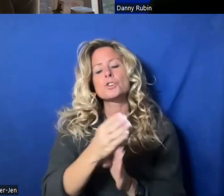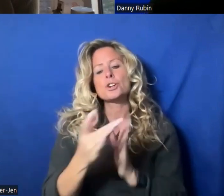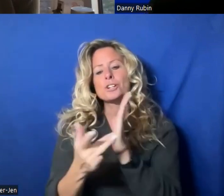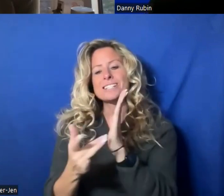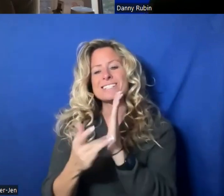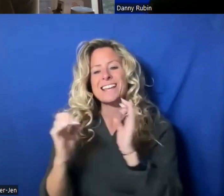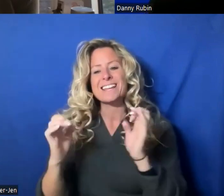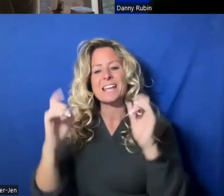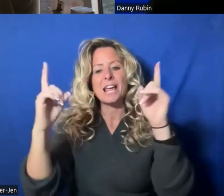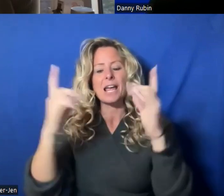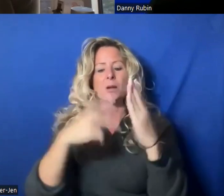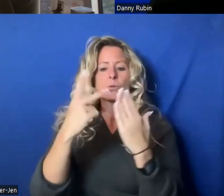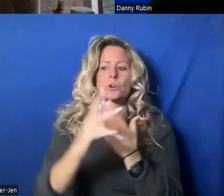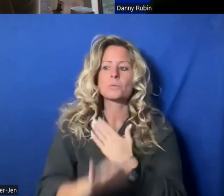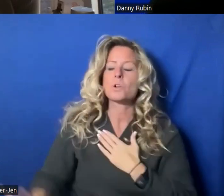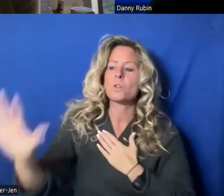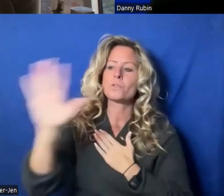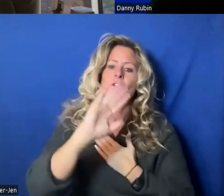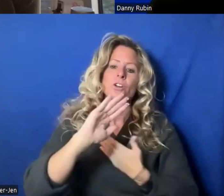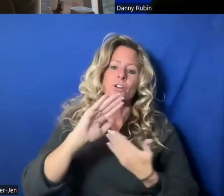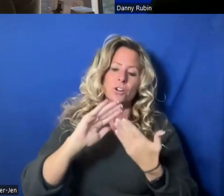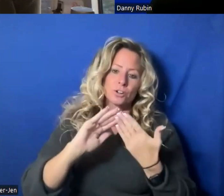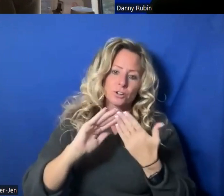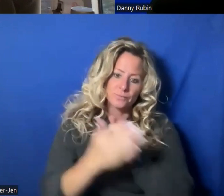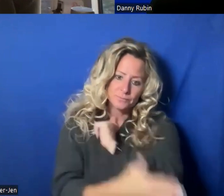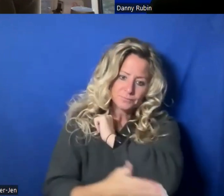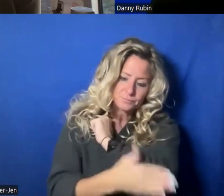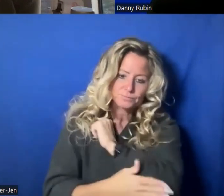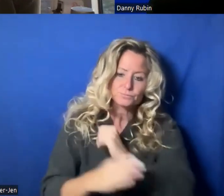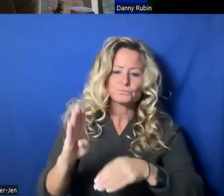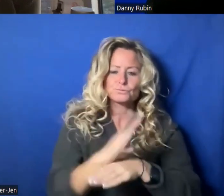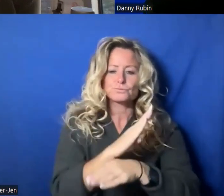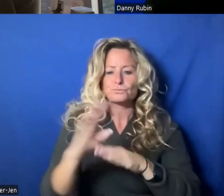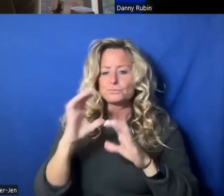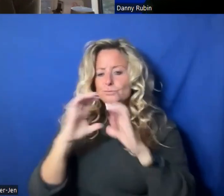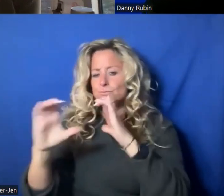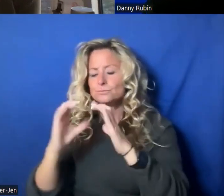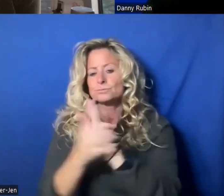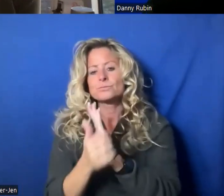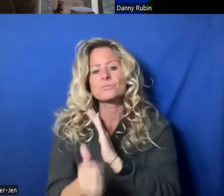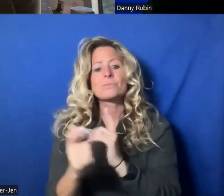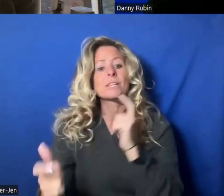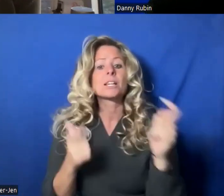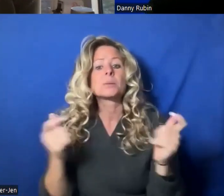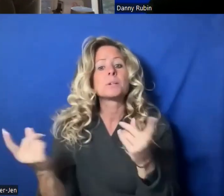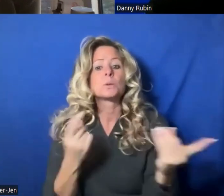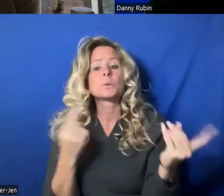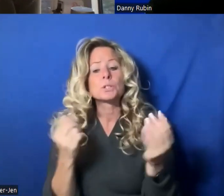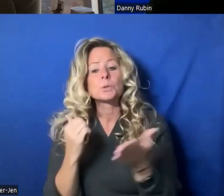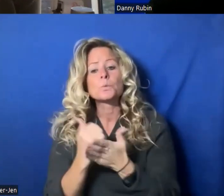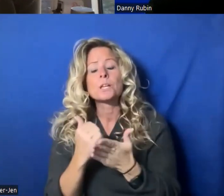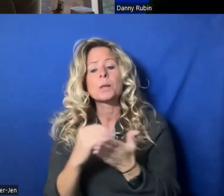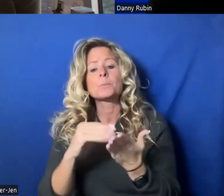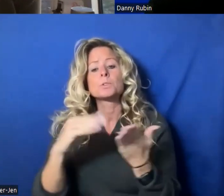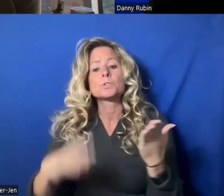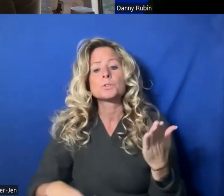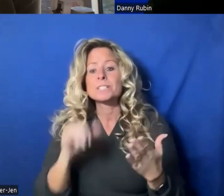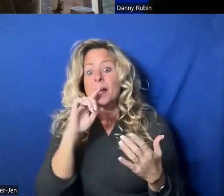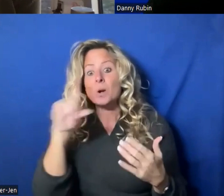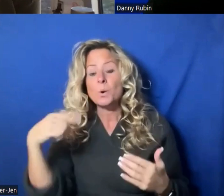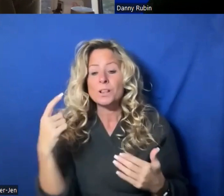the country, to promote business communication skills. One of the biggest things we do is we help students not